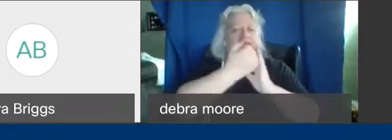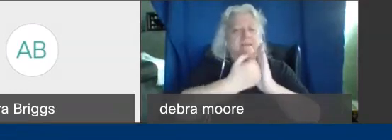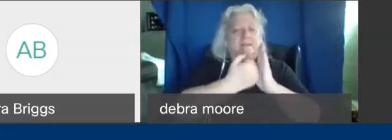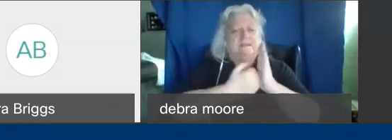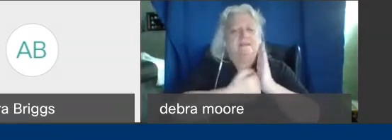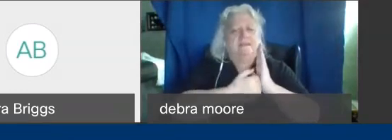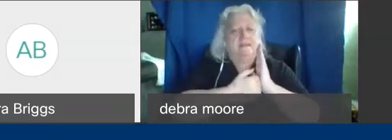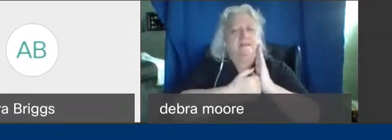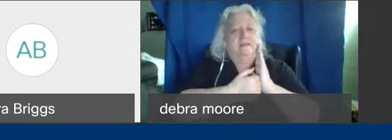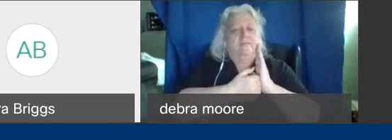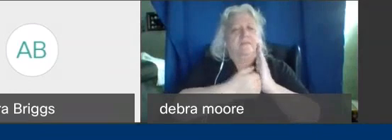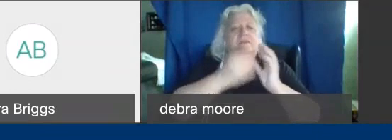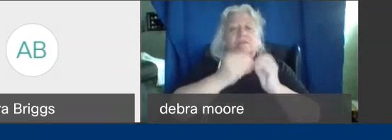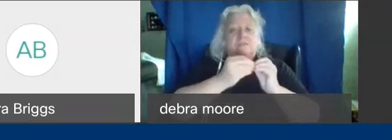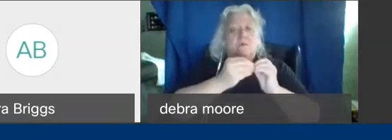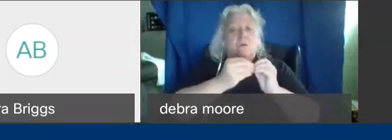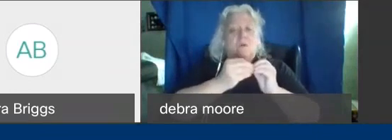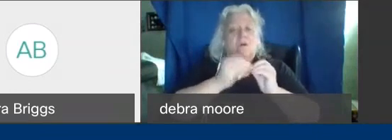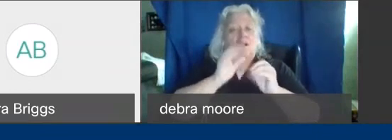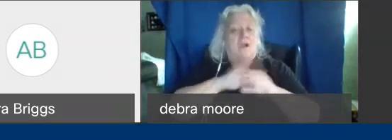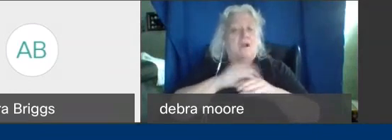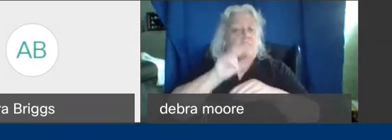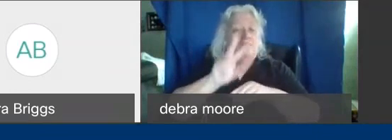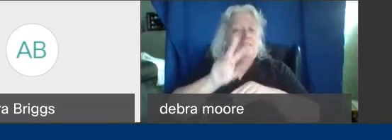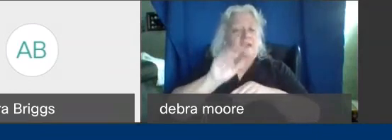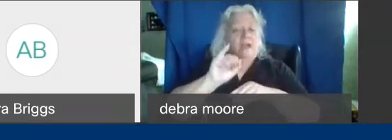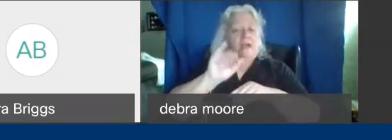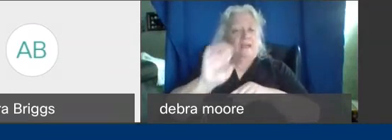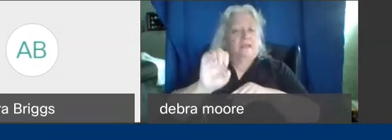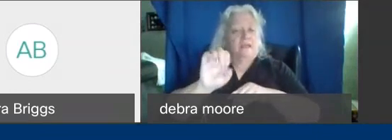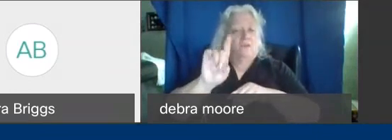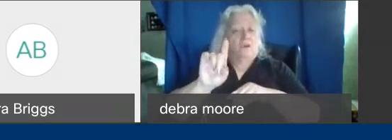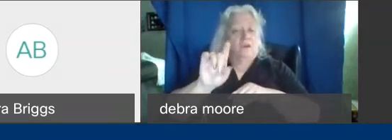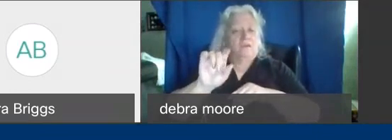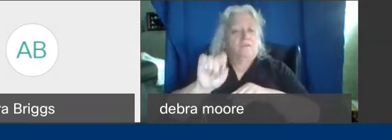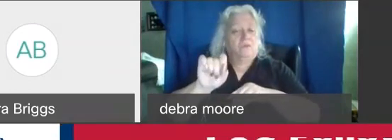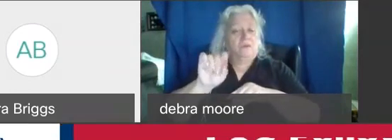abbreviated, and there'll be more full definitions of each of these on the website.